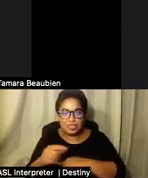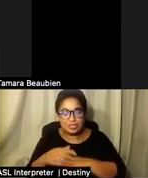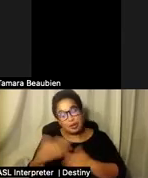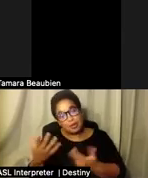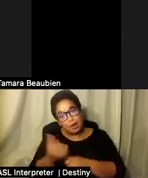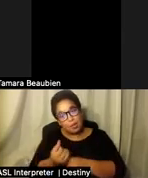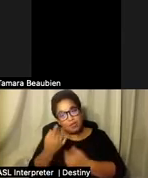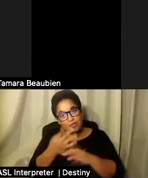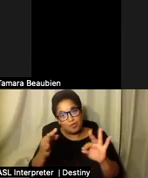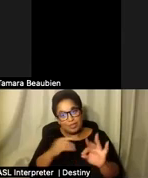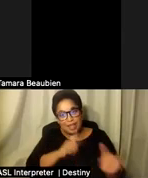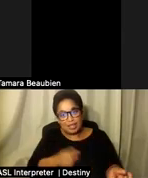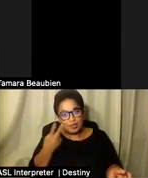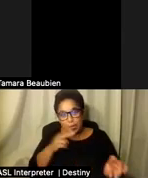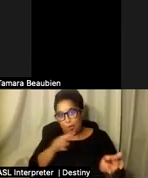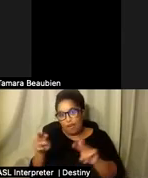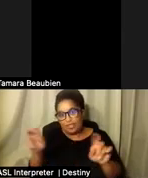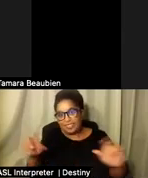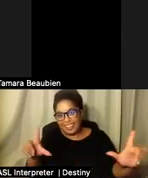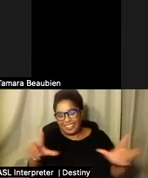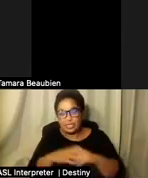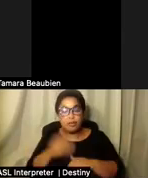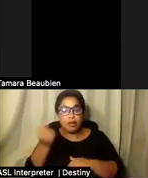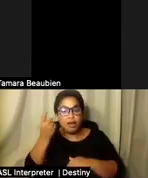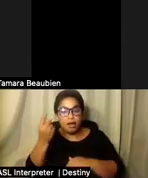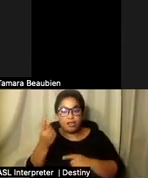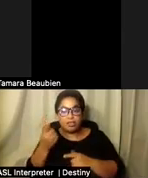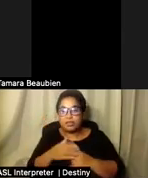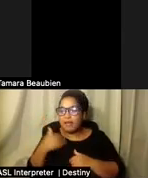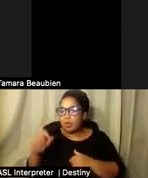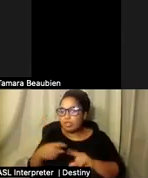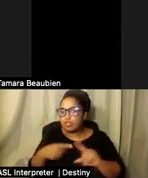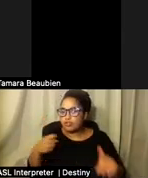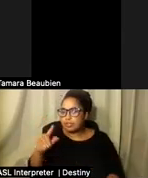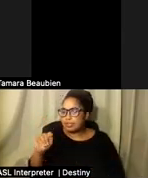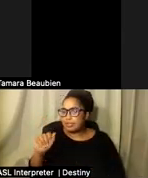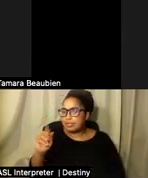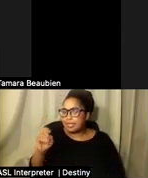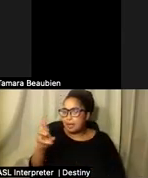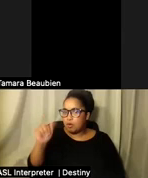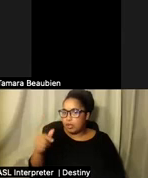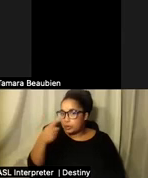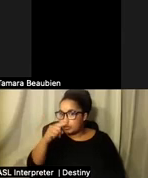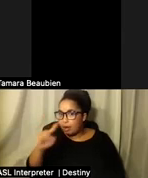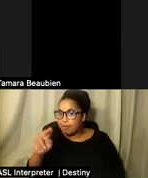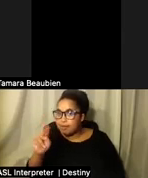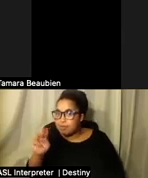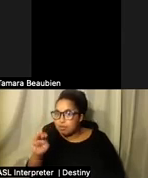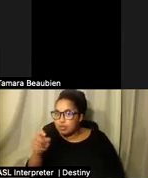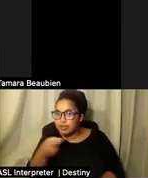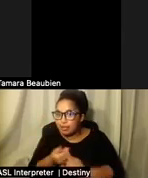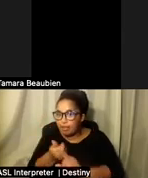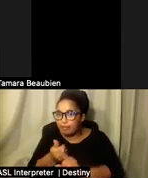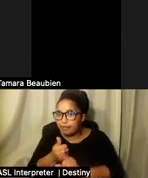if you're following along. But also, Glen, we have a question from Tamara. Tamara, if you want to unmute and ask your